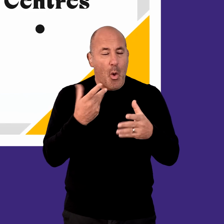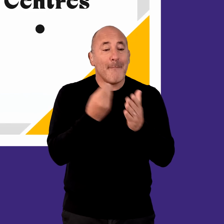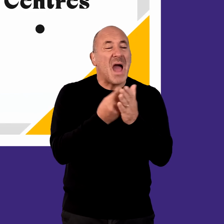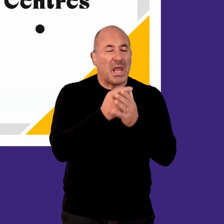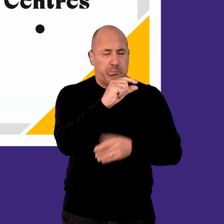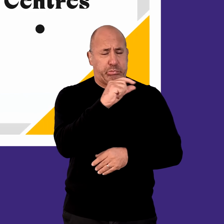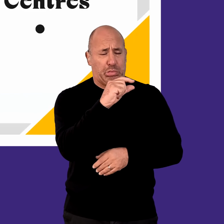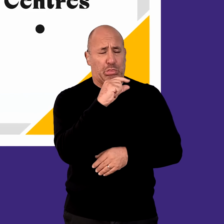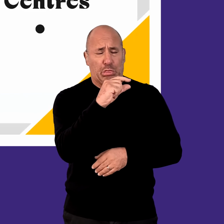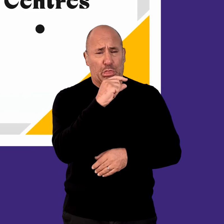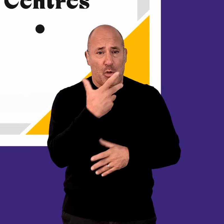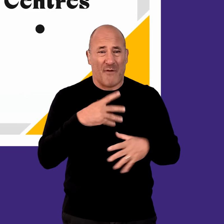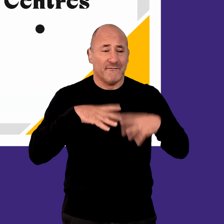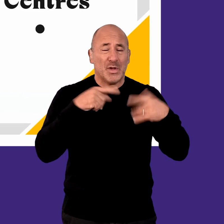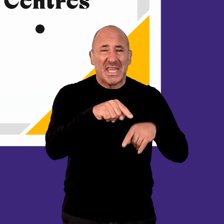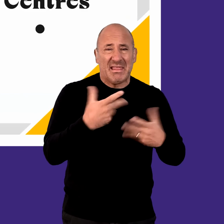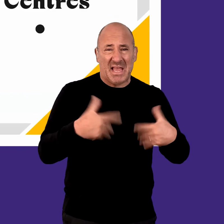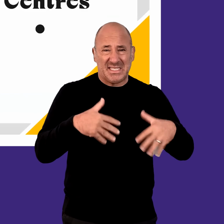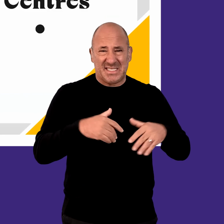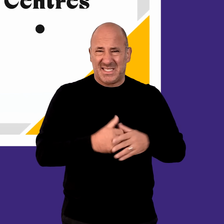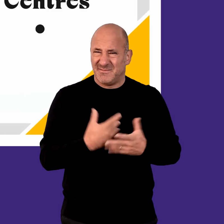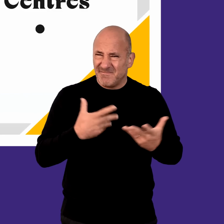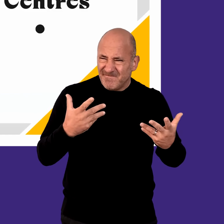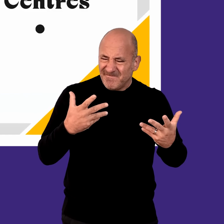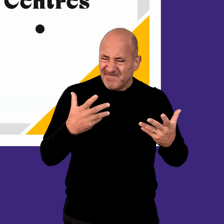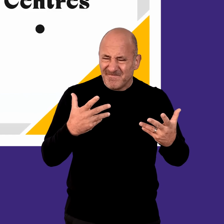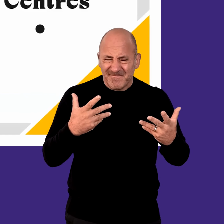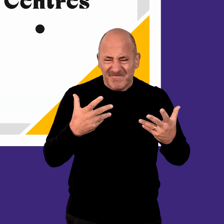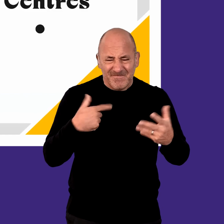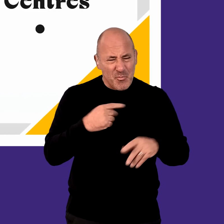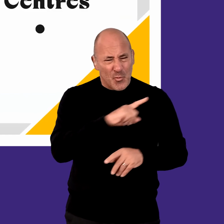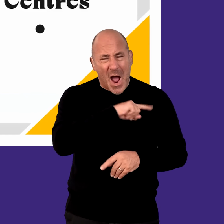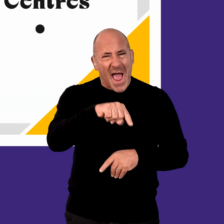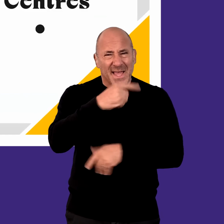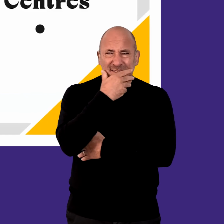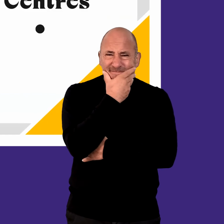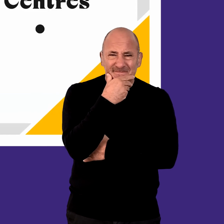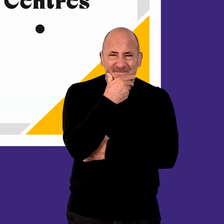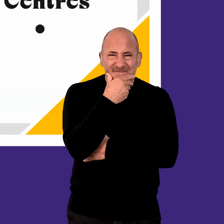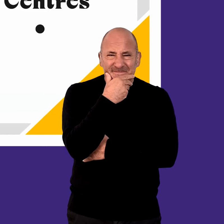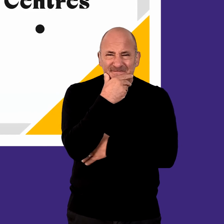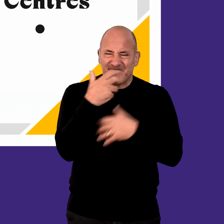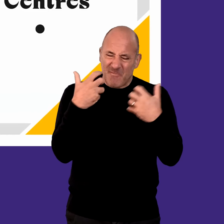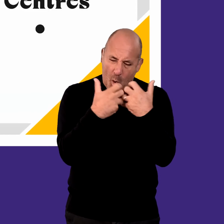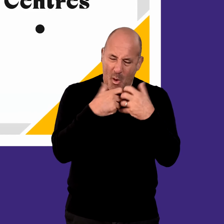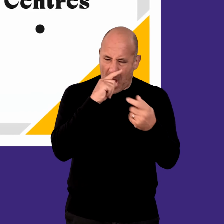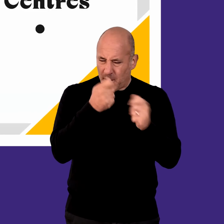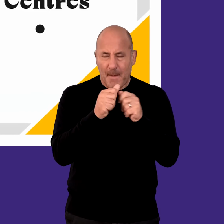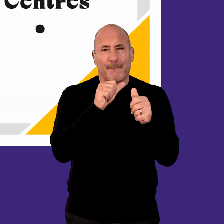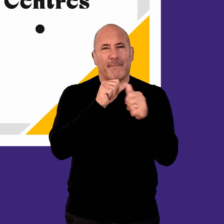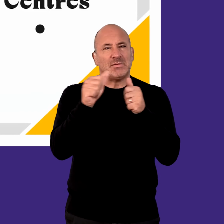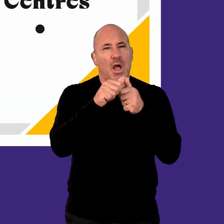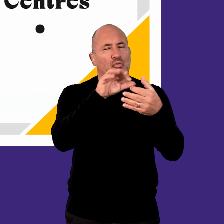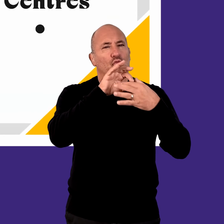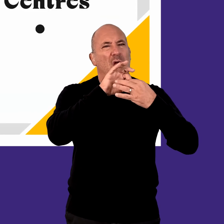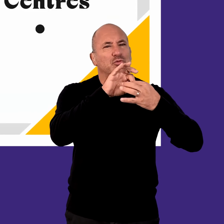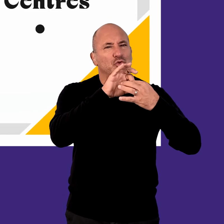projects or very small amounts of money. And we really wanted to try and understand why that was the case and how we could build more